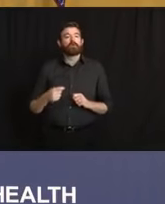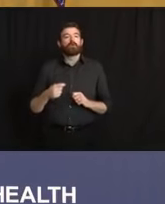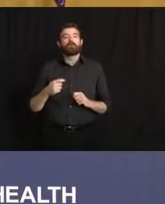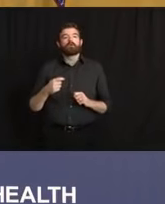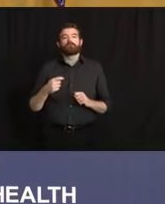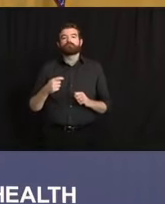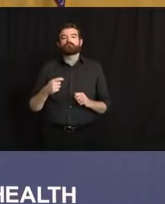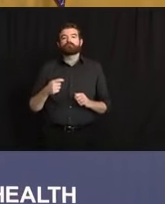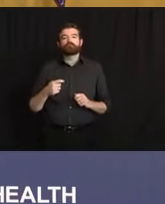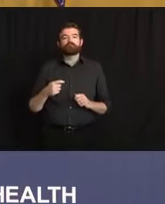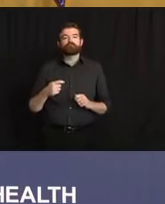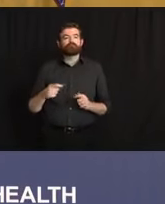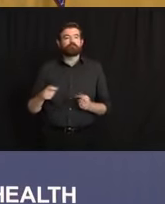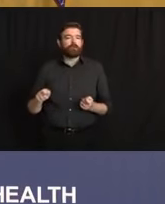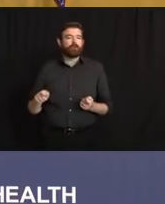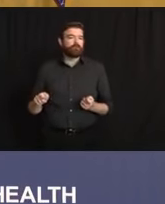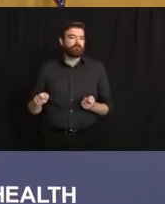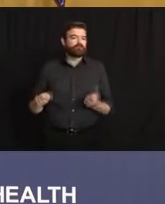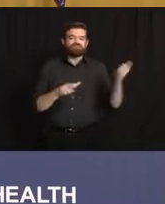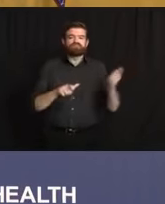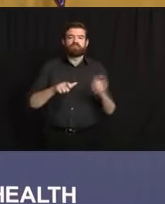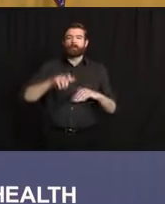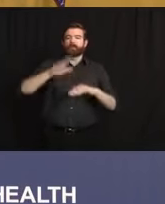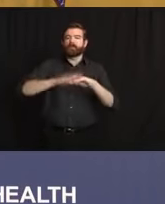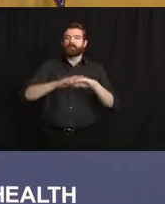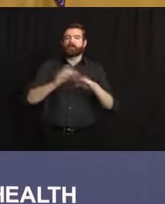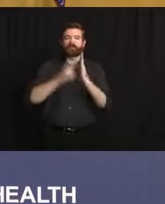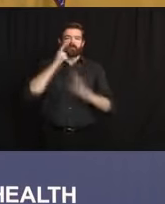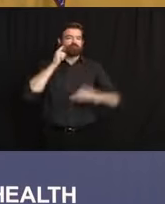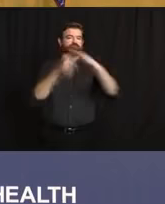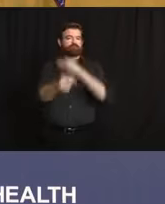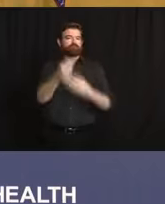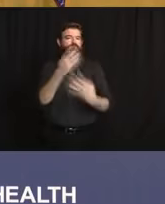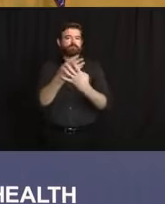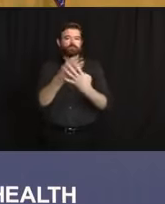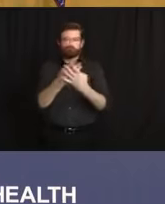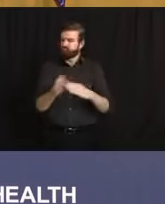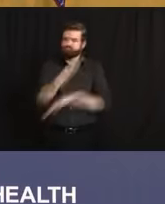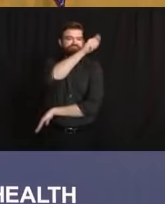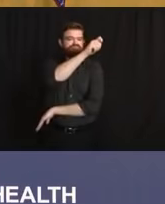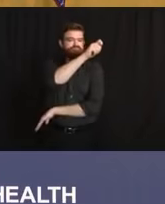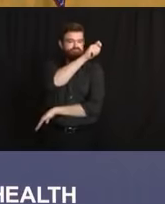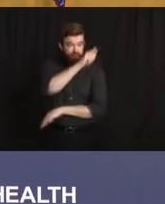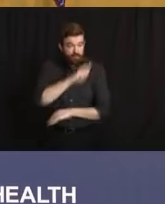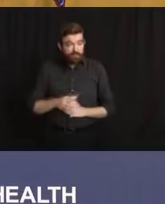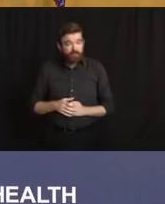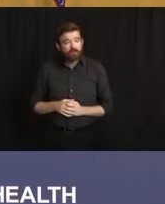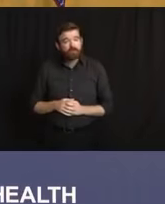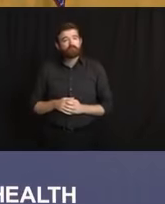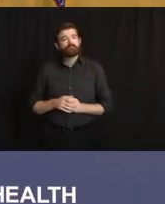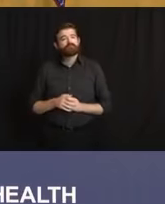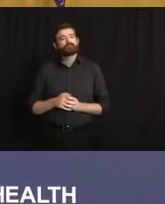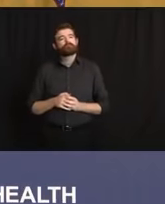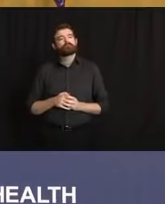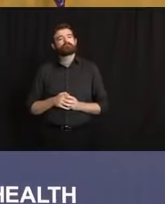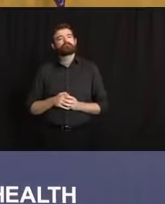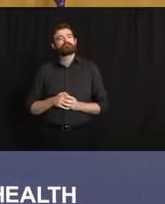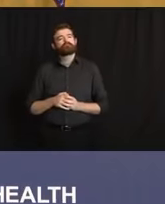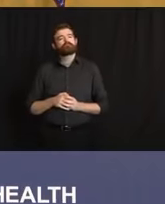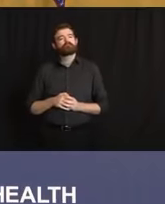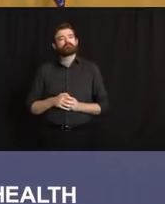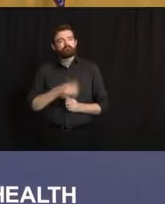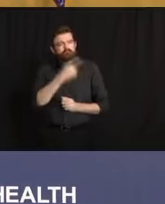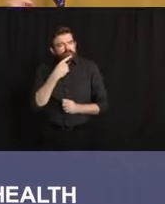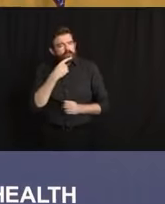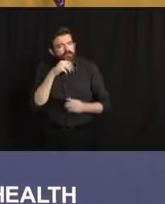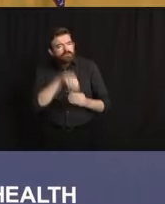sentences. Matt, on the AGs and as it relates to, I assume when you said the internal affairs, you mean the transparency in terms of